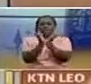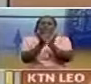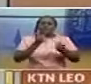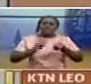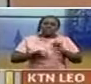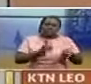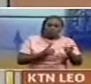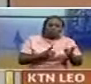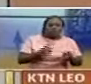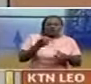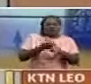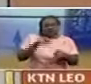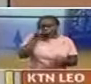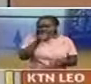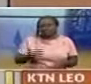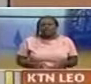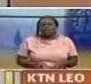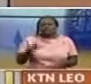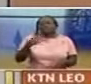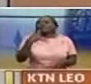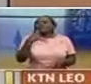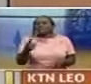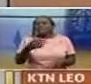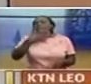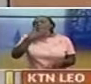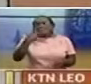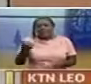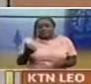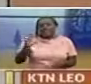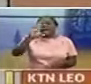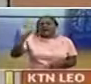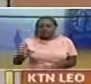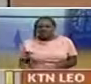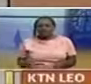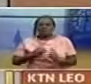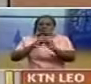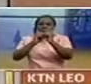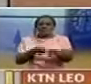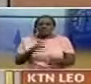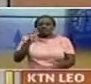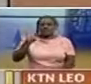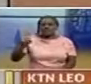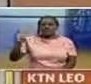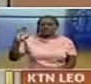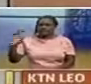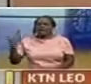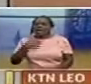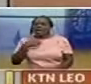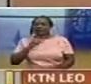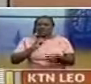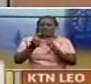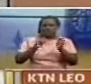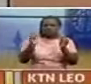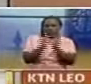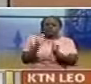Mchezaji wa timu ya Ivory Coast mapema wiki jana alitajwa kama mchezaji bora bara Afrika wa tuzo la shirika la BBC. Ifuatayo ni mahojiano na